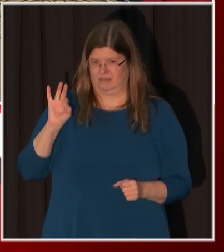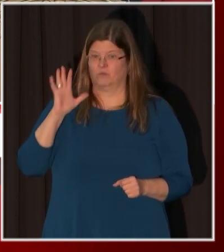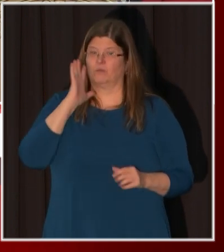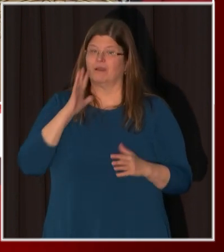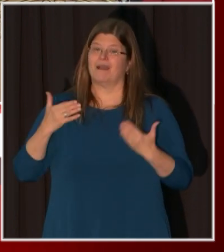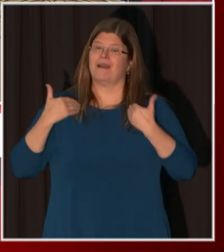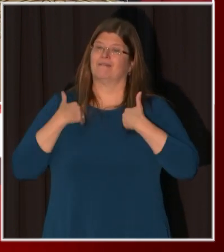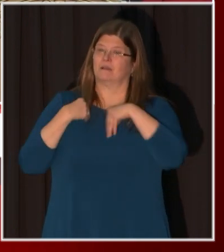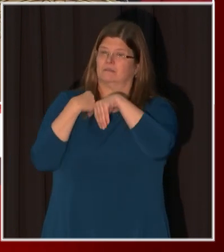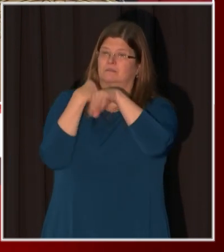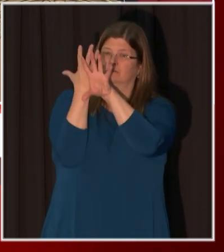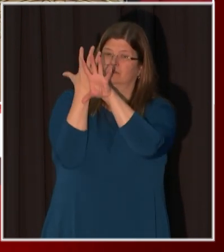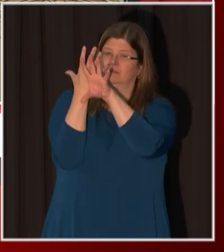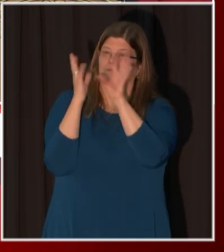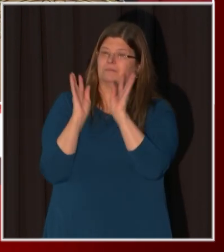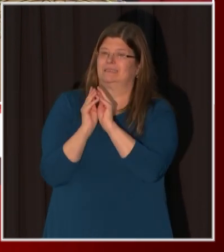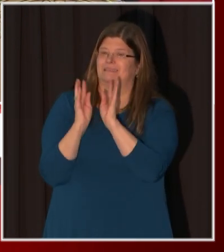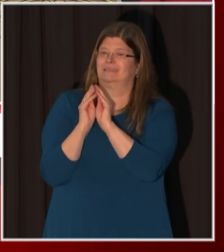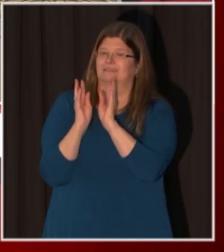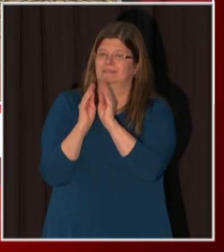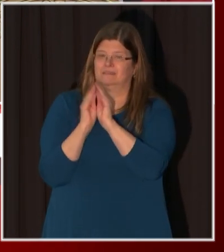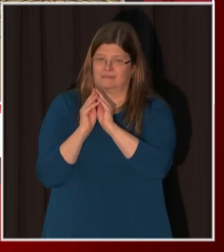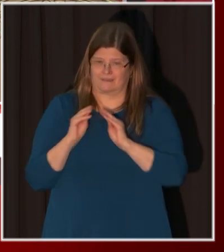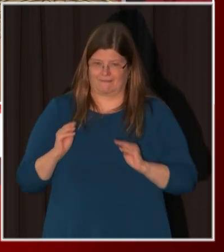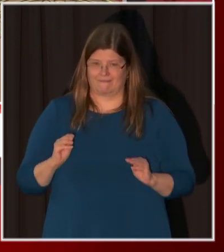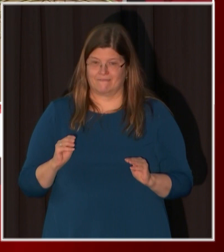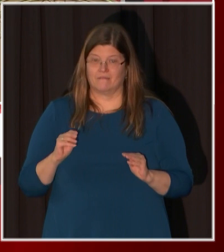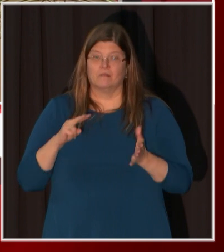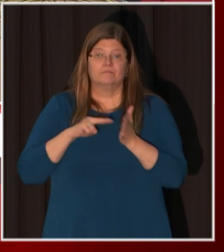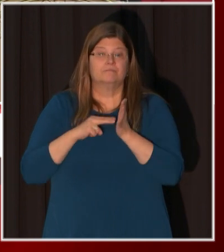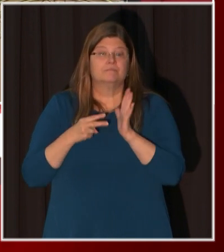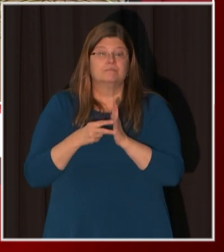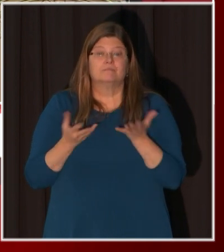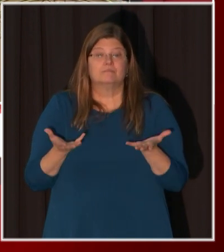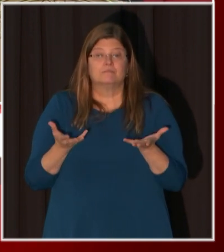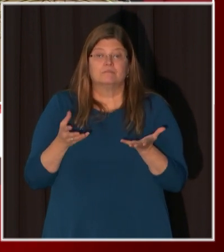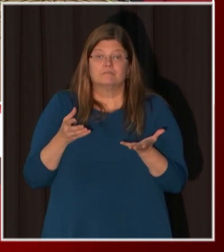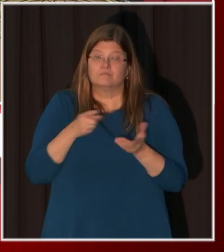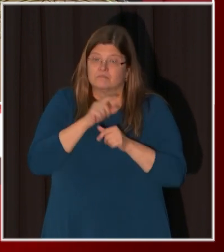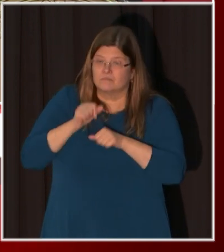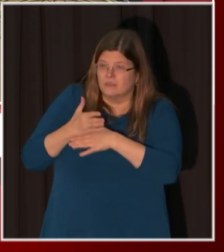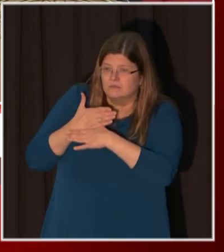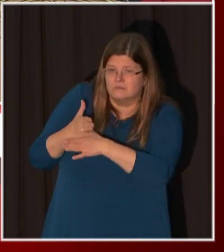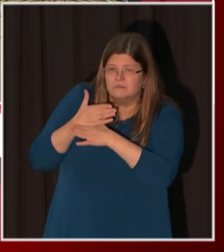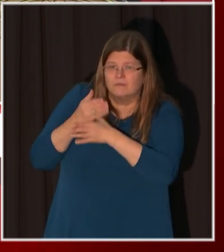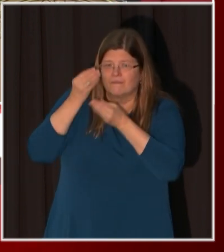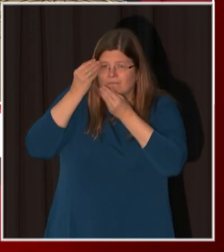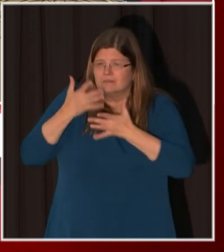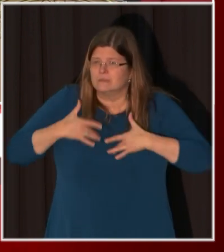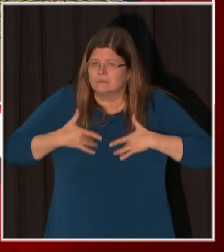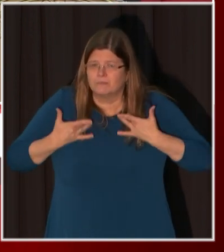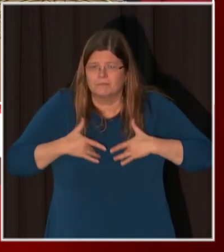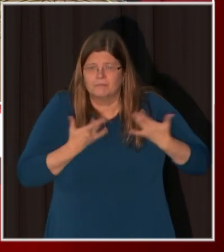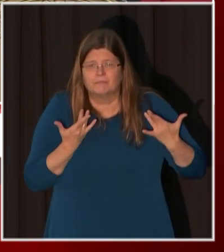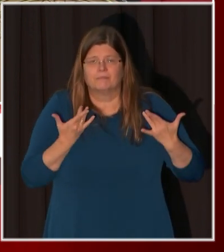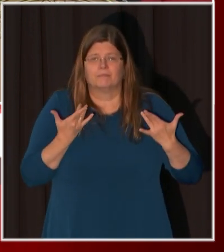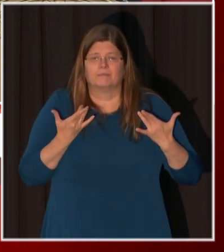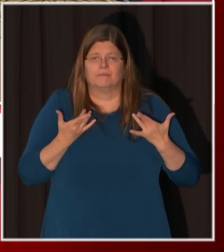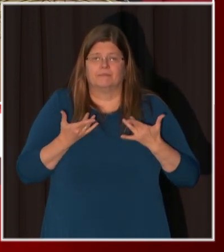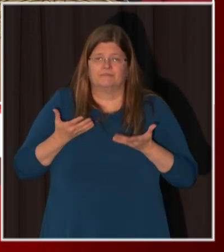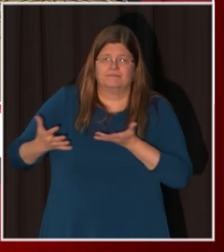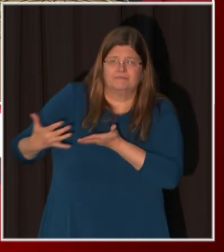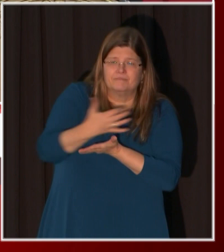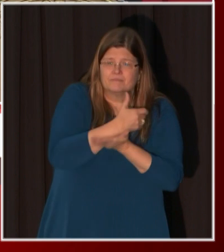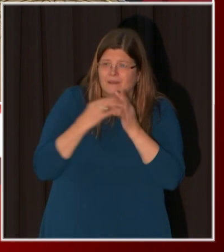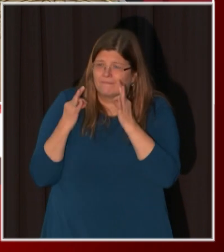virtual town hall. And this is an opportunity to share updates with and get feedback from DC residents. And